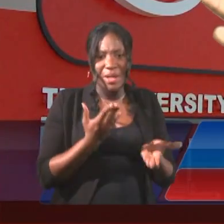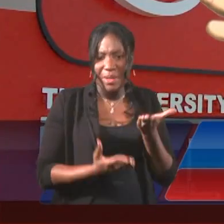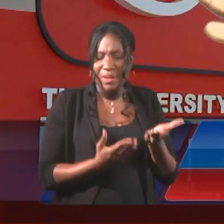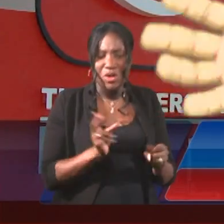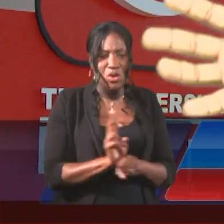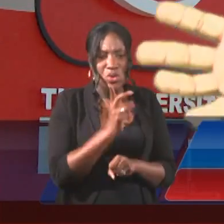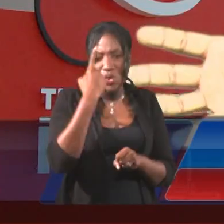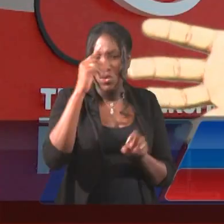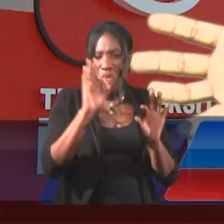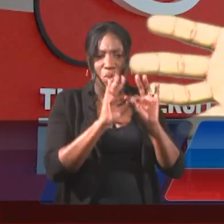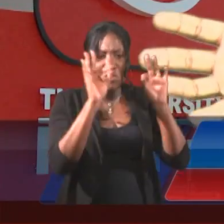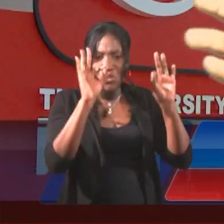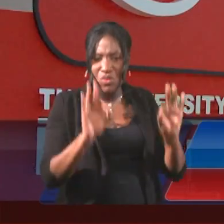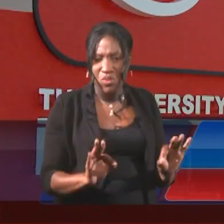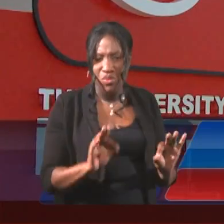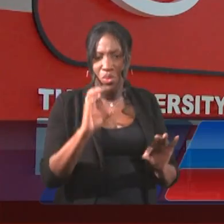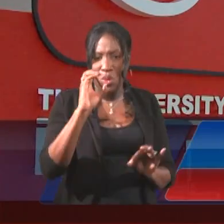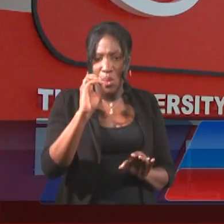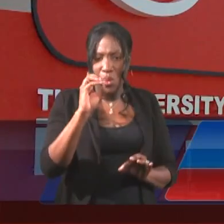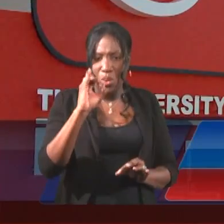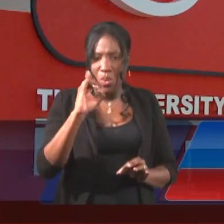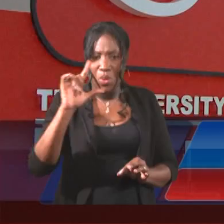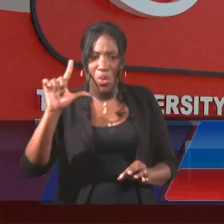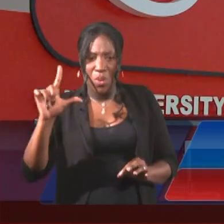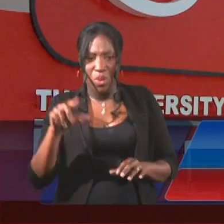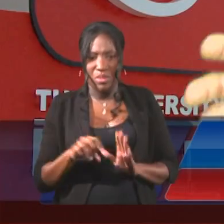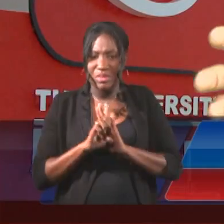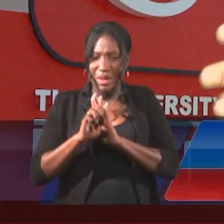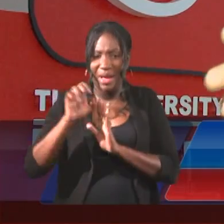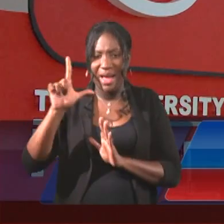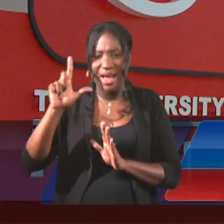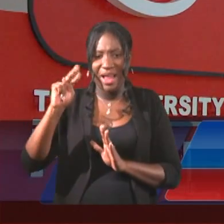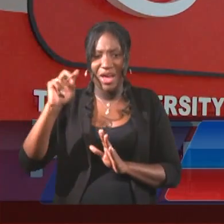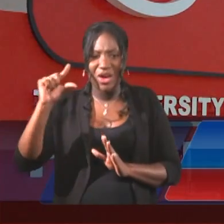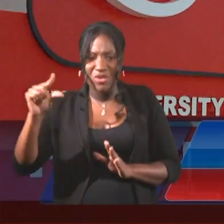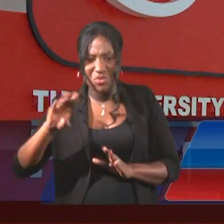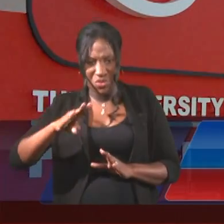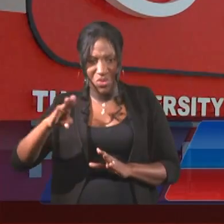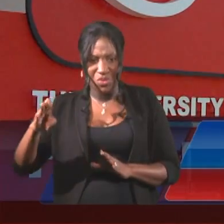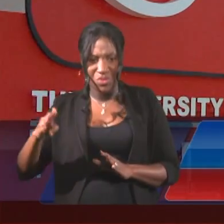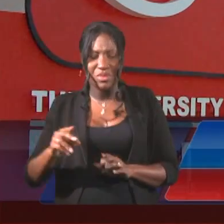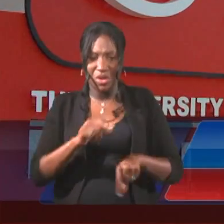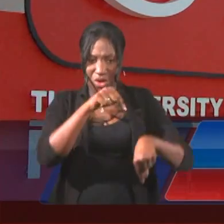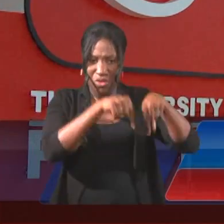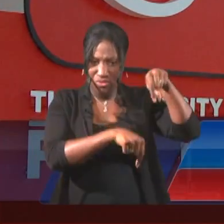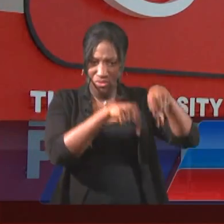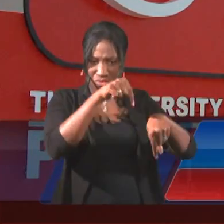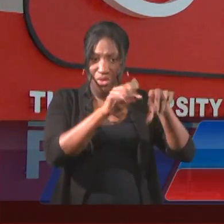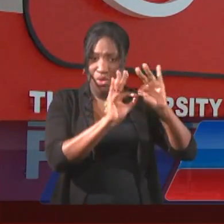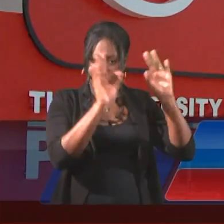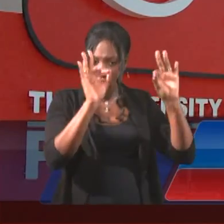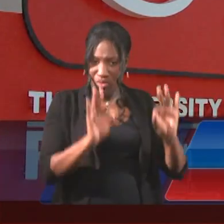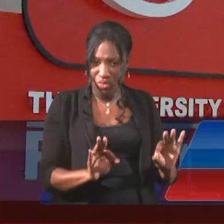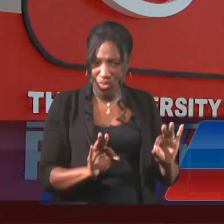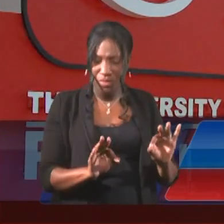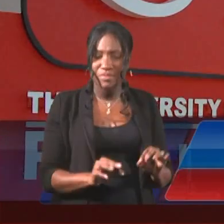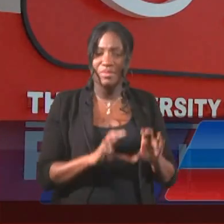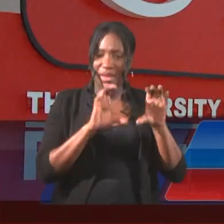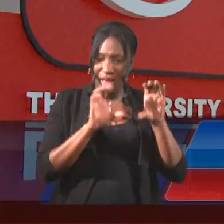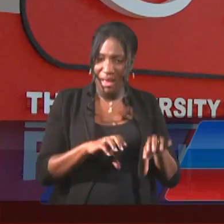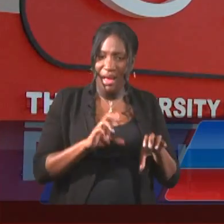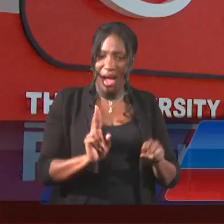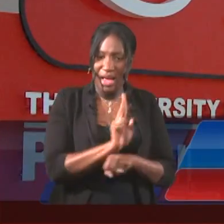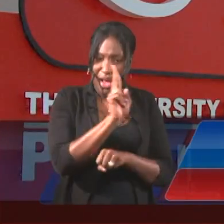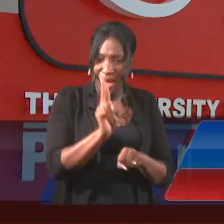whereby our petrochemical sector, whether it be LNG, ammonia, methanol, cooperates with our oil operator, whether it be Heritage or some